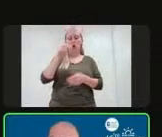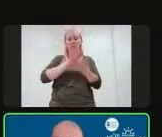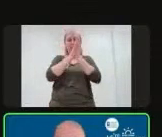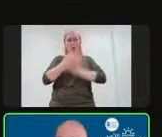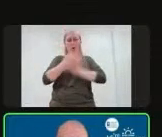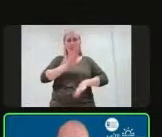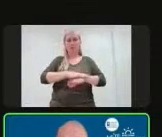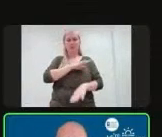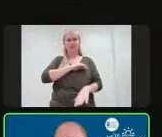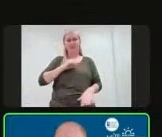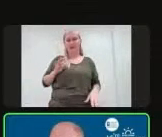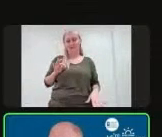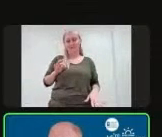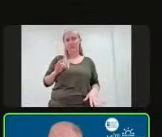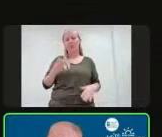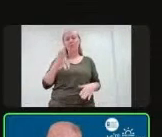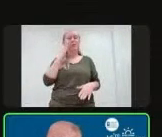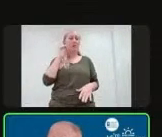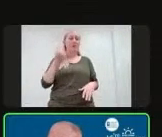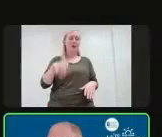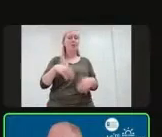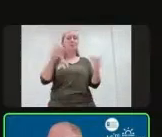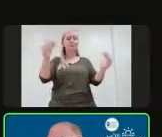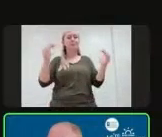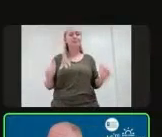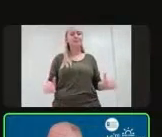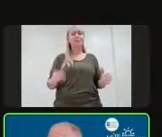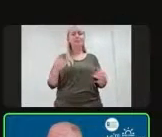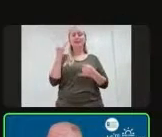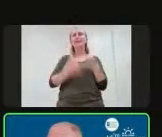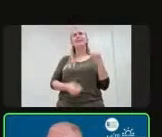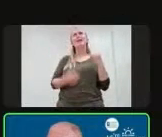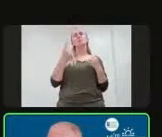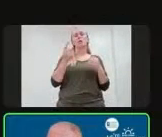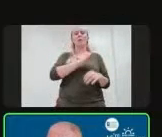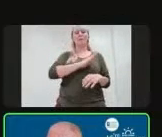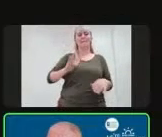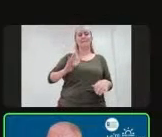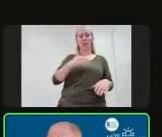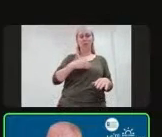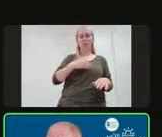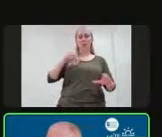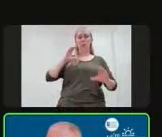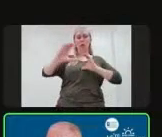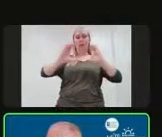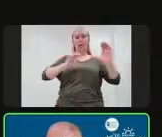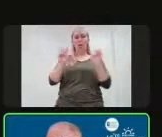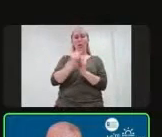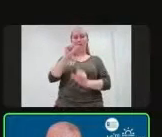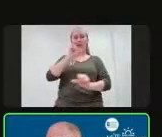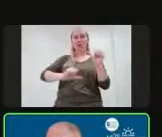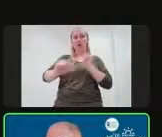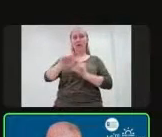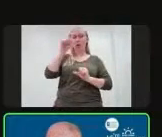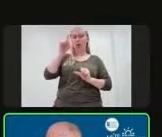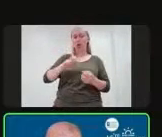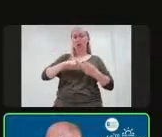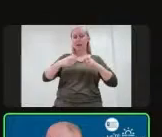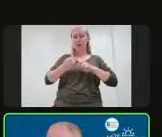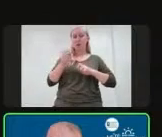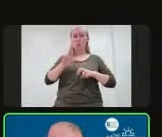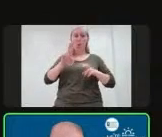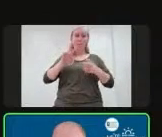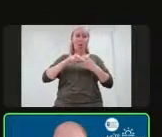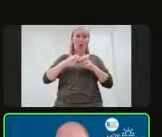staff, you know, so just be mindful of that. Okay. Last one, board members will communicate with one another should an issue or